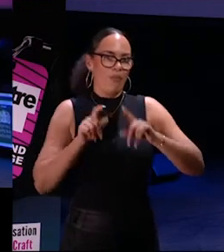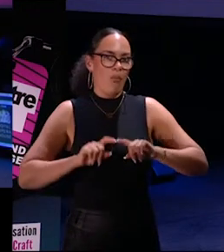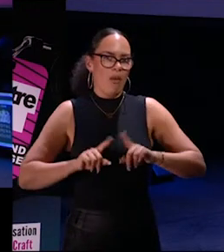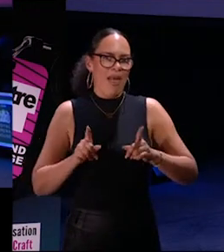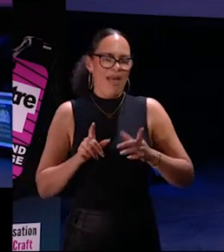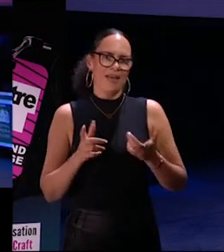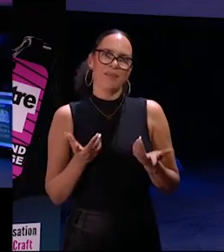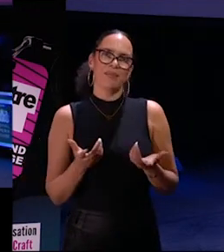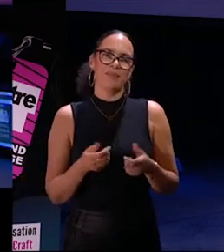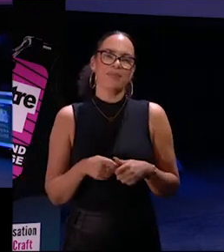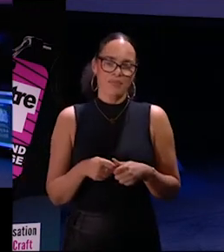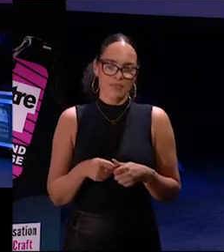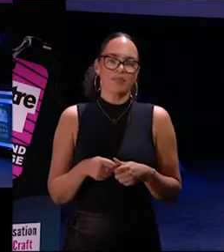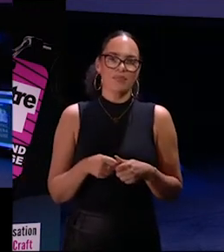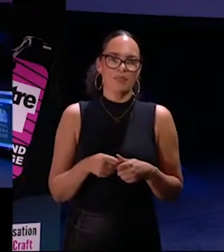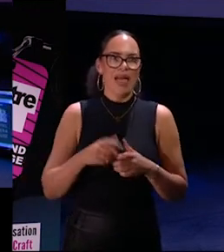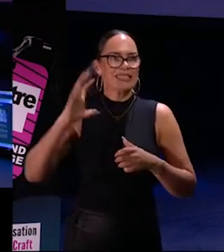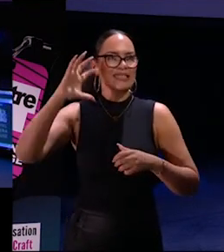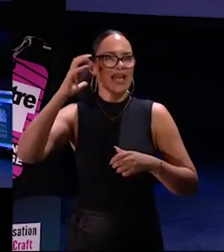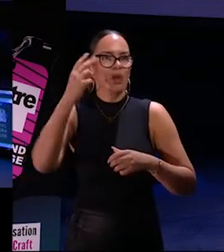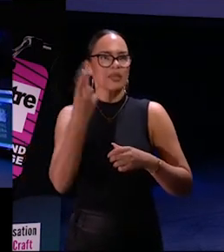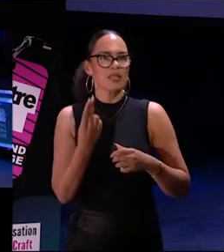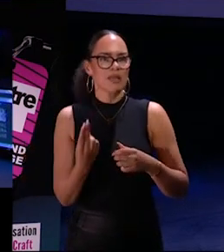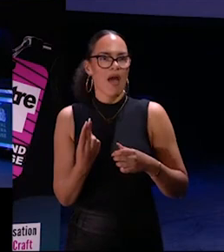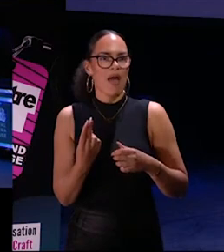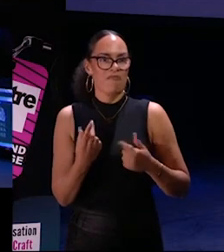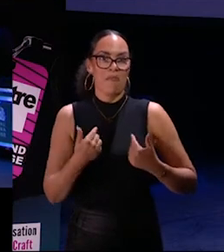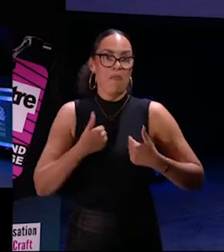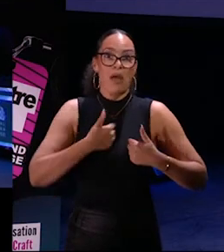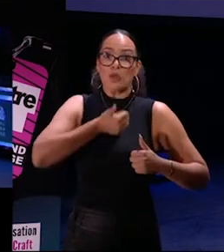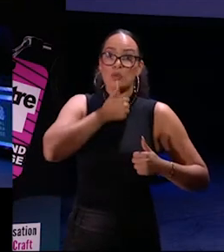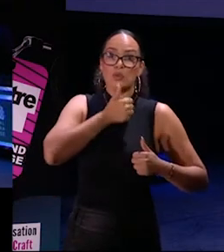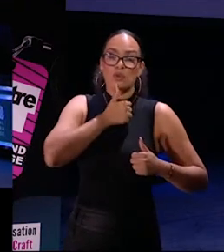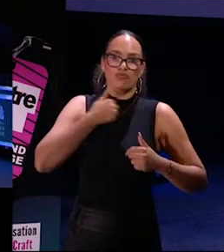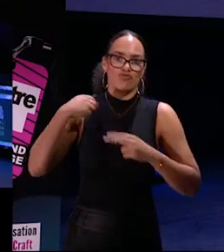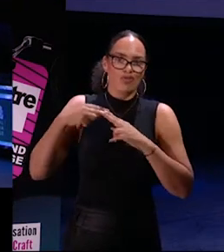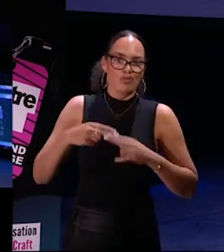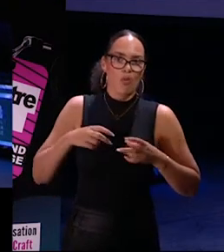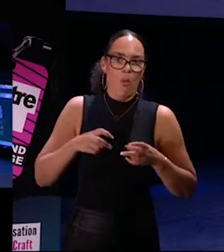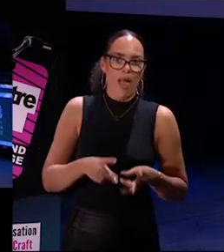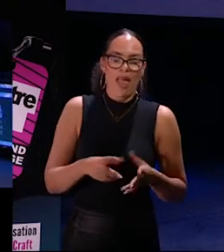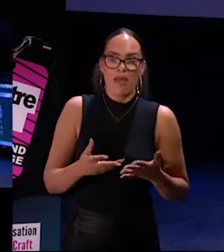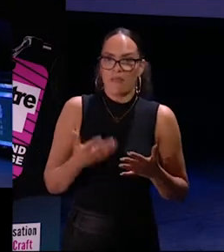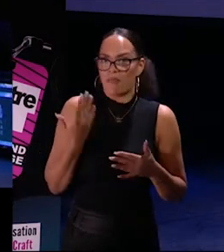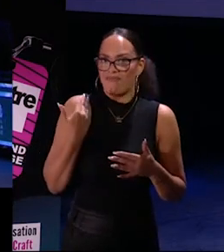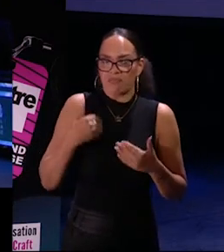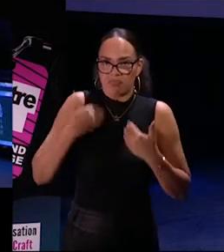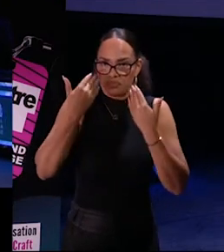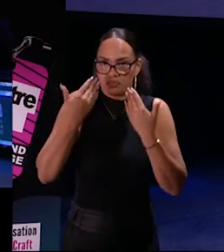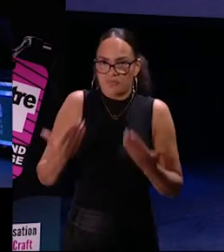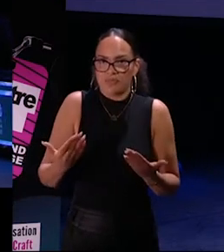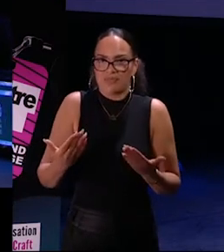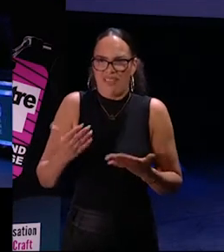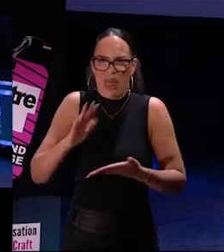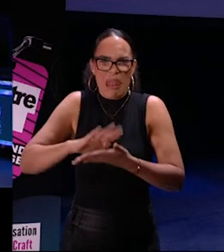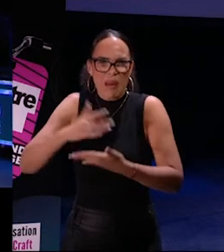and making a different way of doing sound design for what I predominantly do. Because I thought I didn't know how to sound design for a laptop